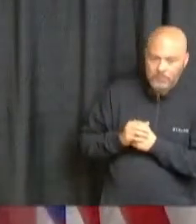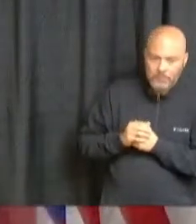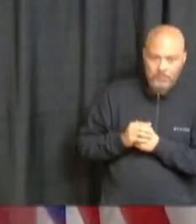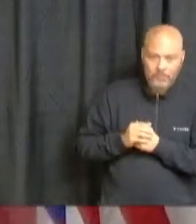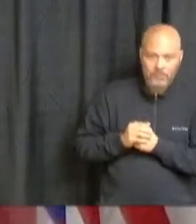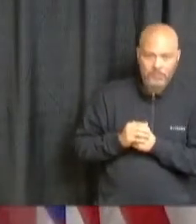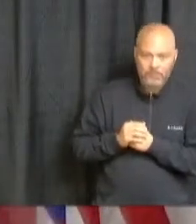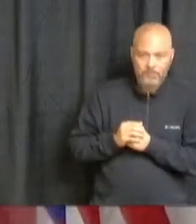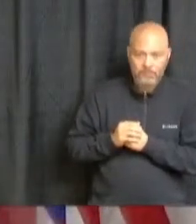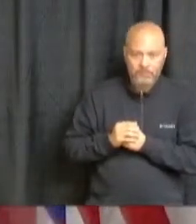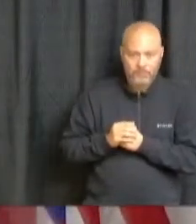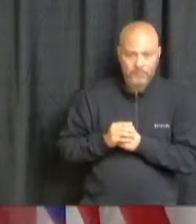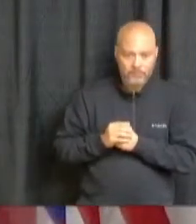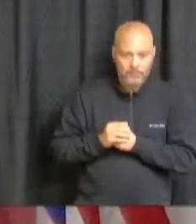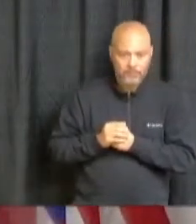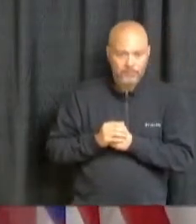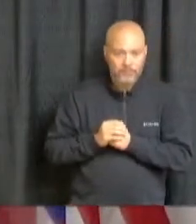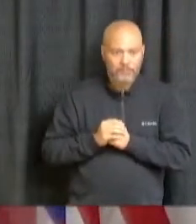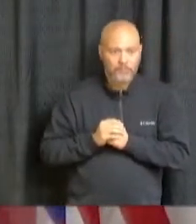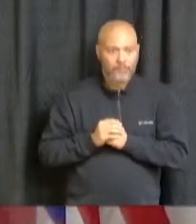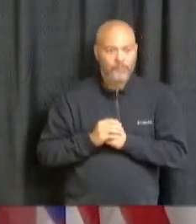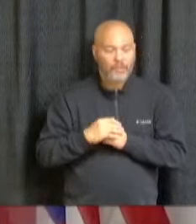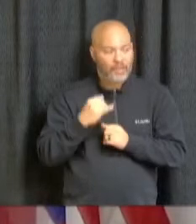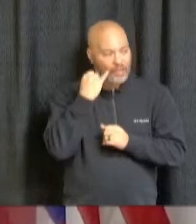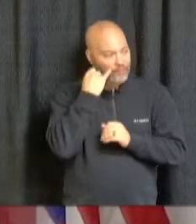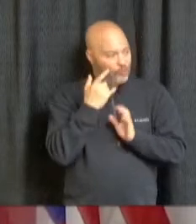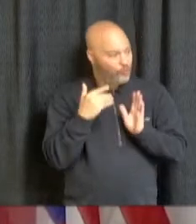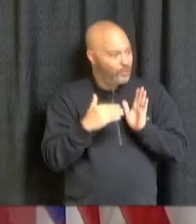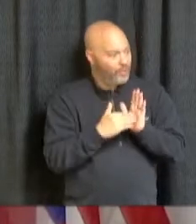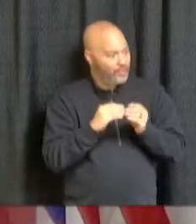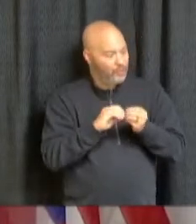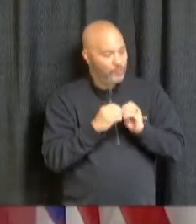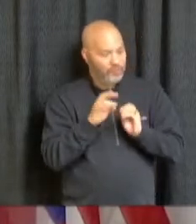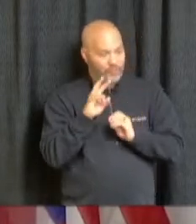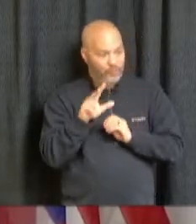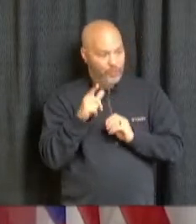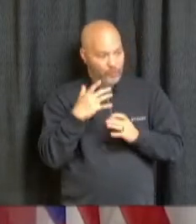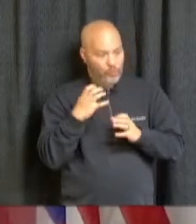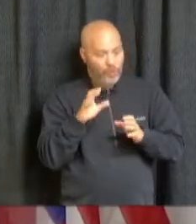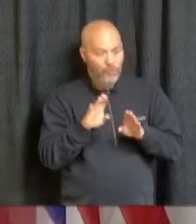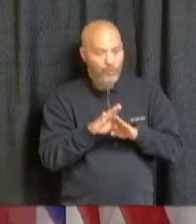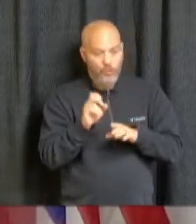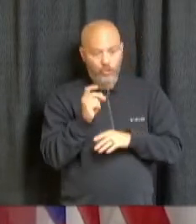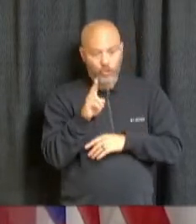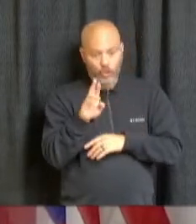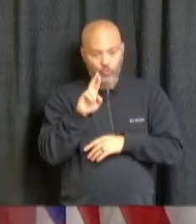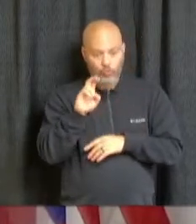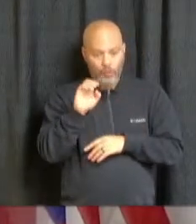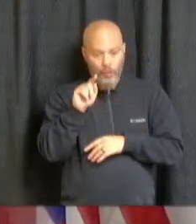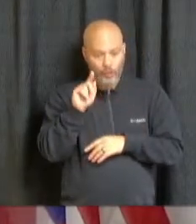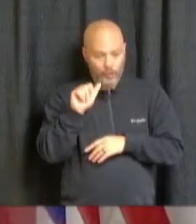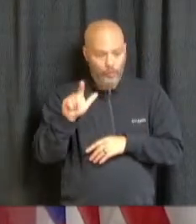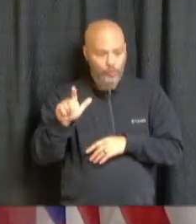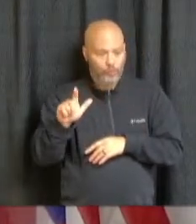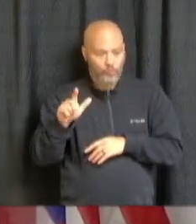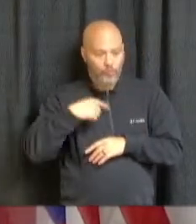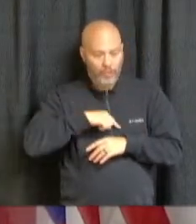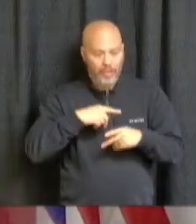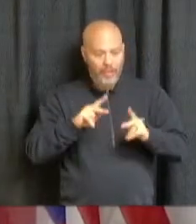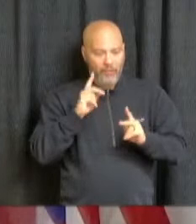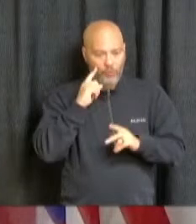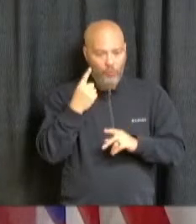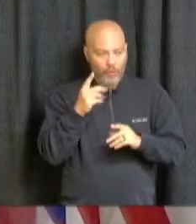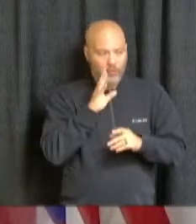Thank you. Thank you, Mr. McKay. Thank you. If you are against ordinance 73 and would like to offer Sir rebuttal, we allow for